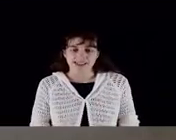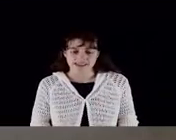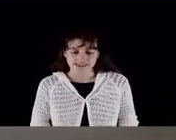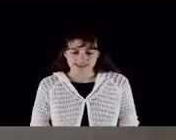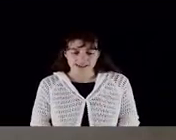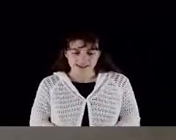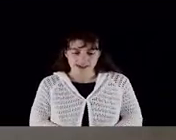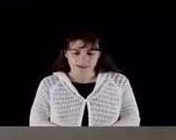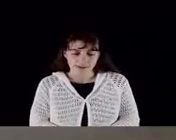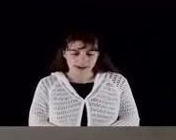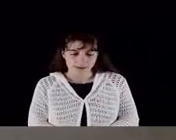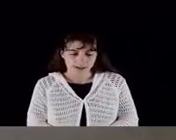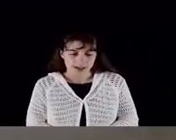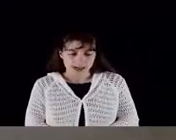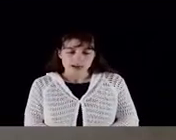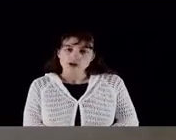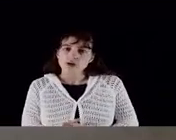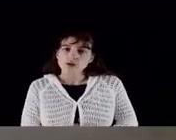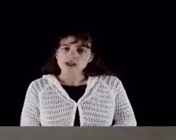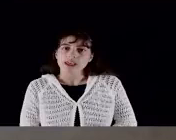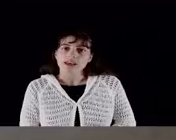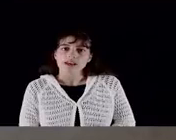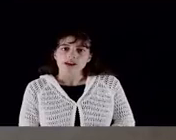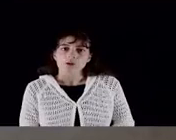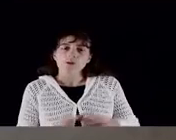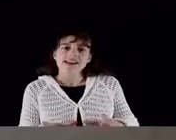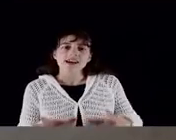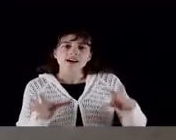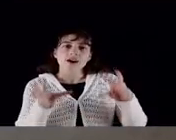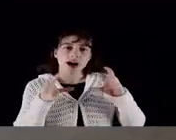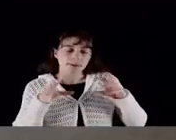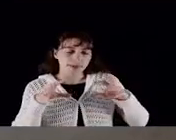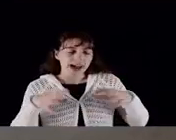enemies that come around. Truly,